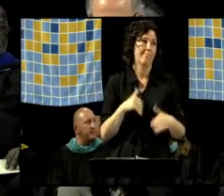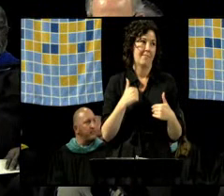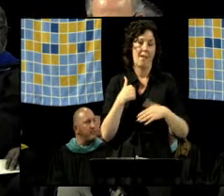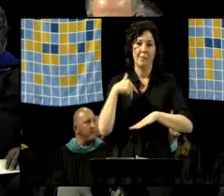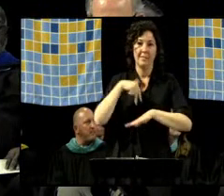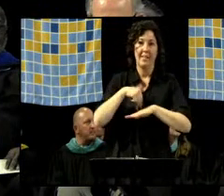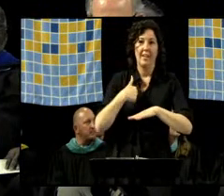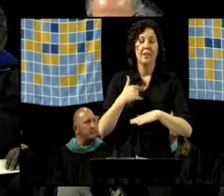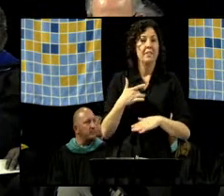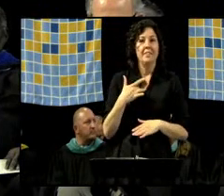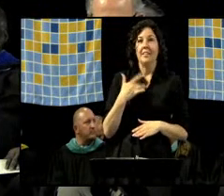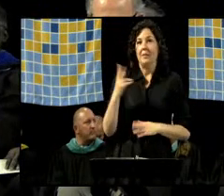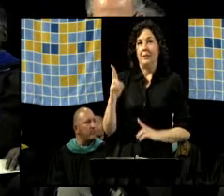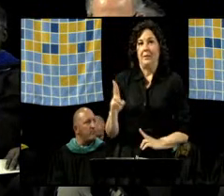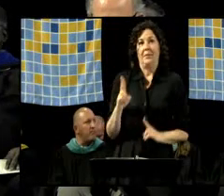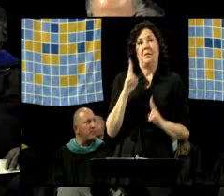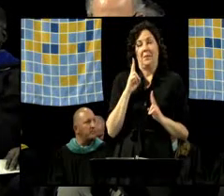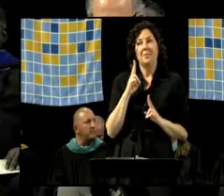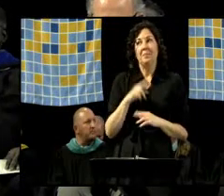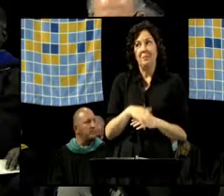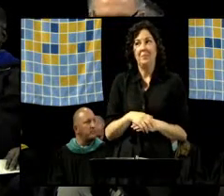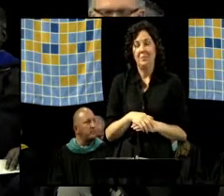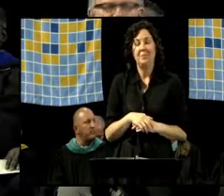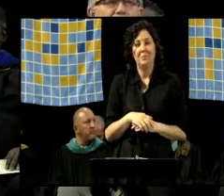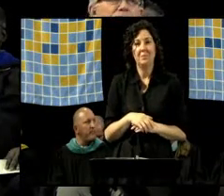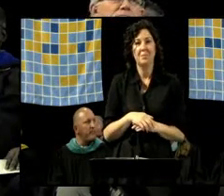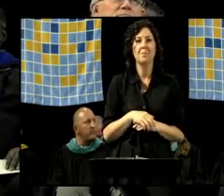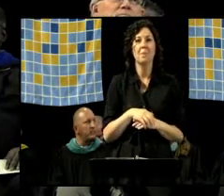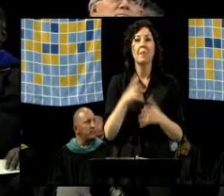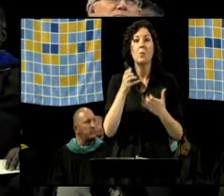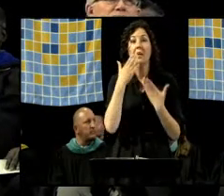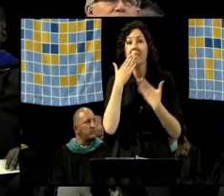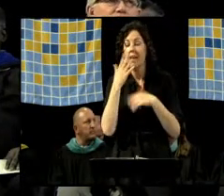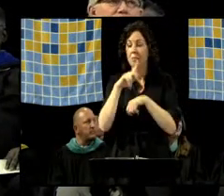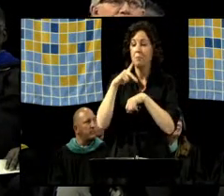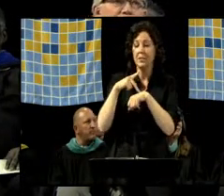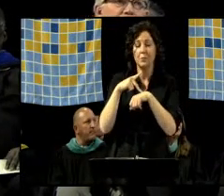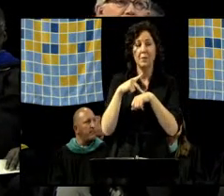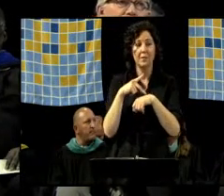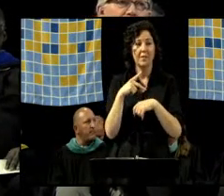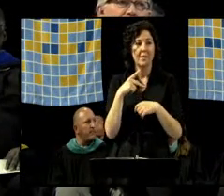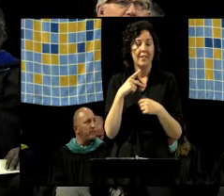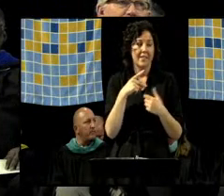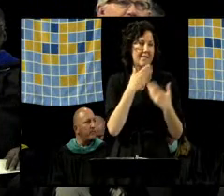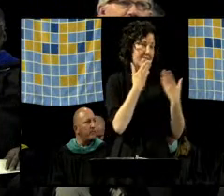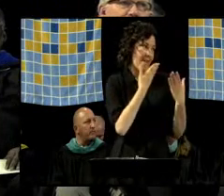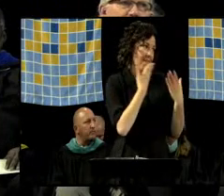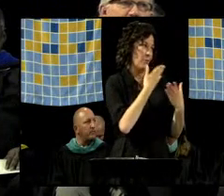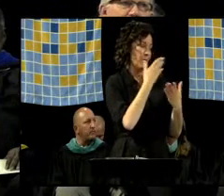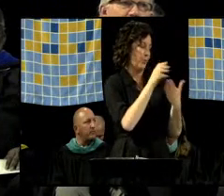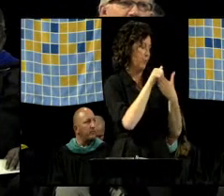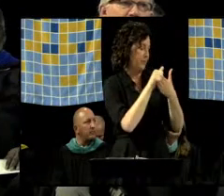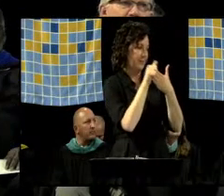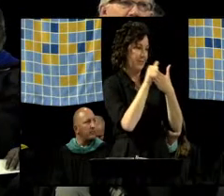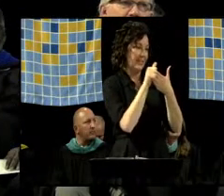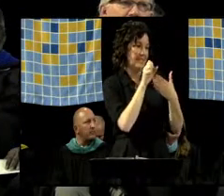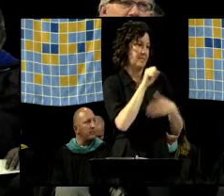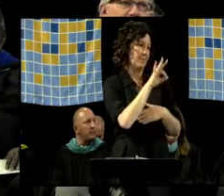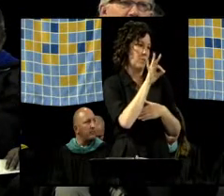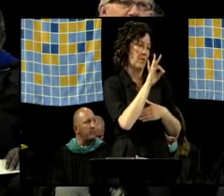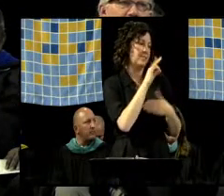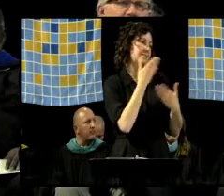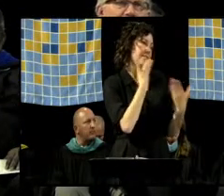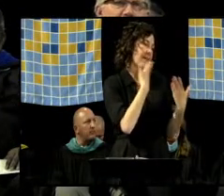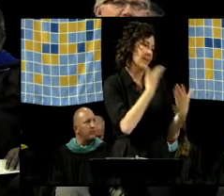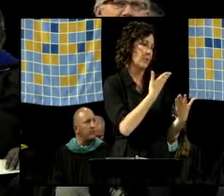and delivering this message to all of you. I'd like to thank our principal, Ms. Josie, for her incredible leadership at South Florence, all the